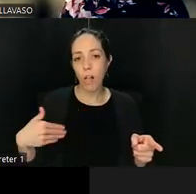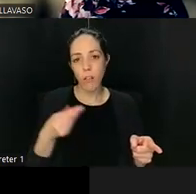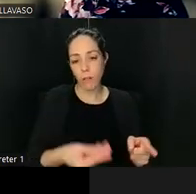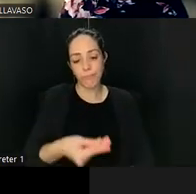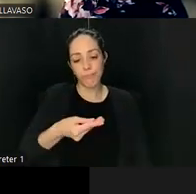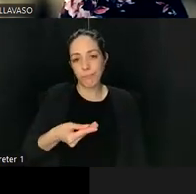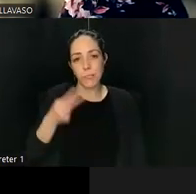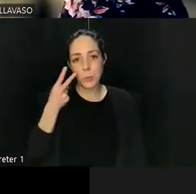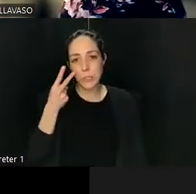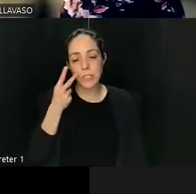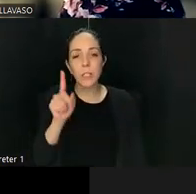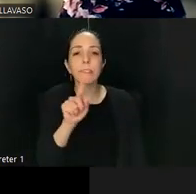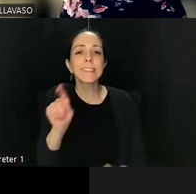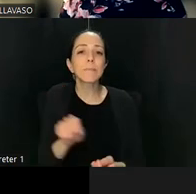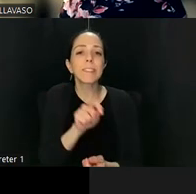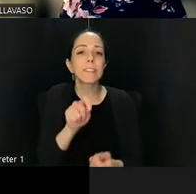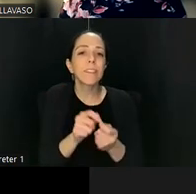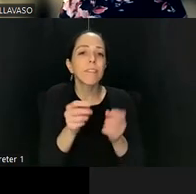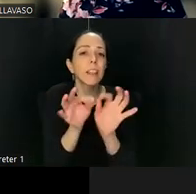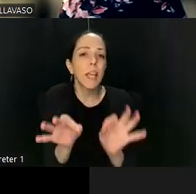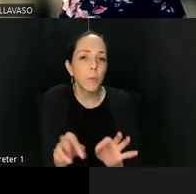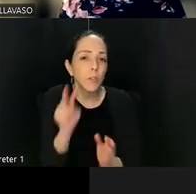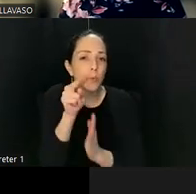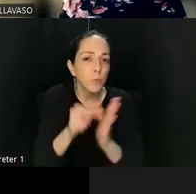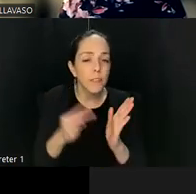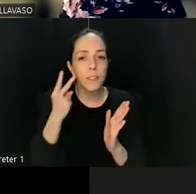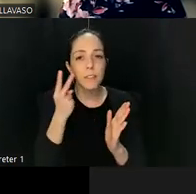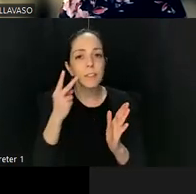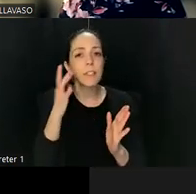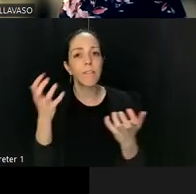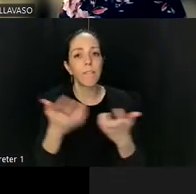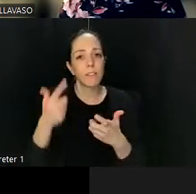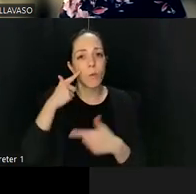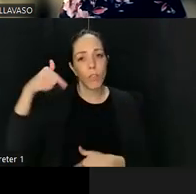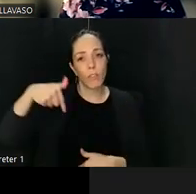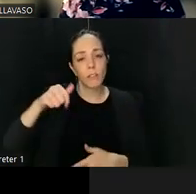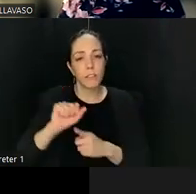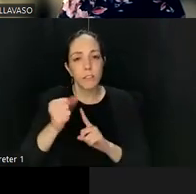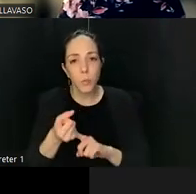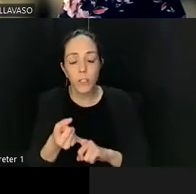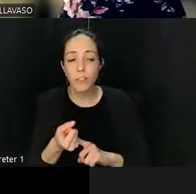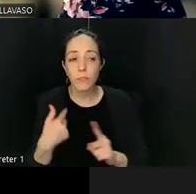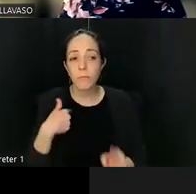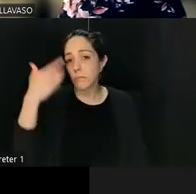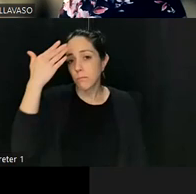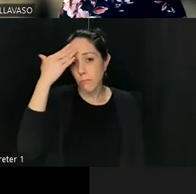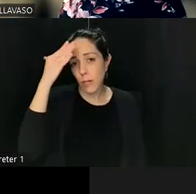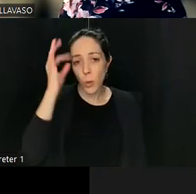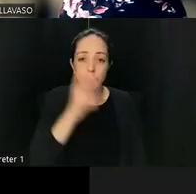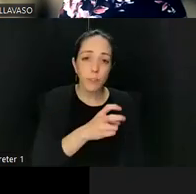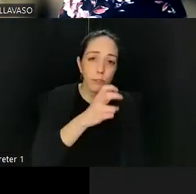and if there's any sort, if it is that cut and dry, or if there's nuance to it. Just wanted to flag that